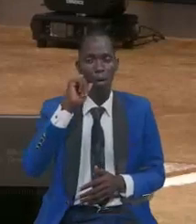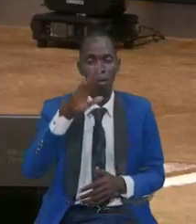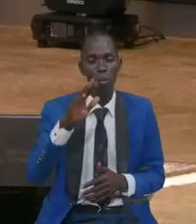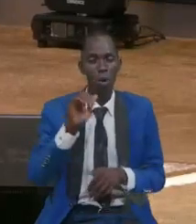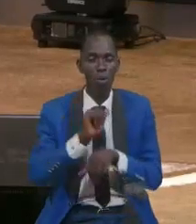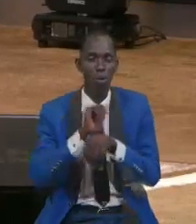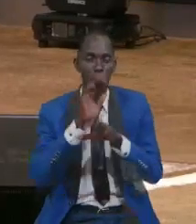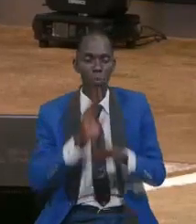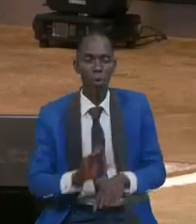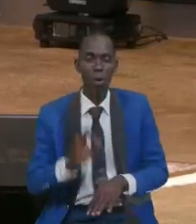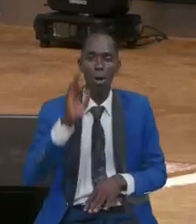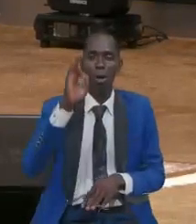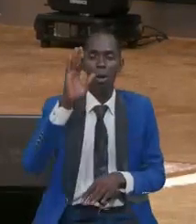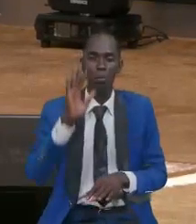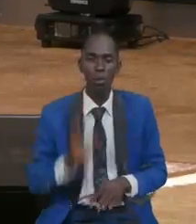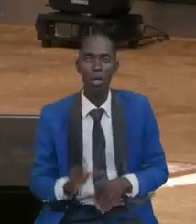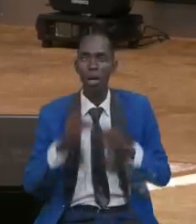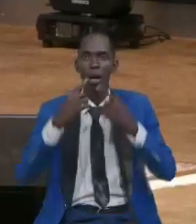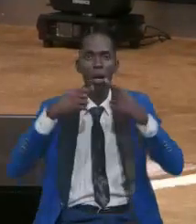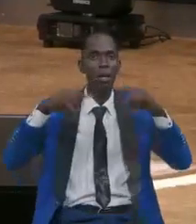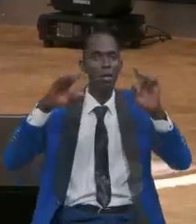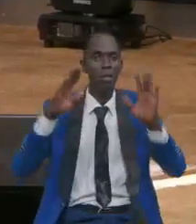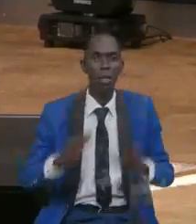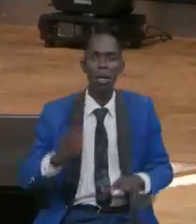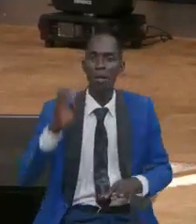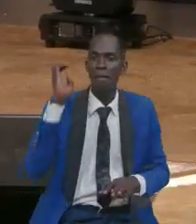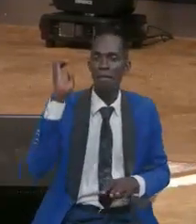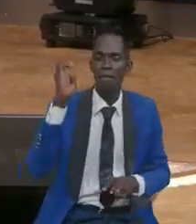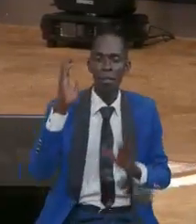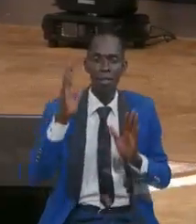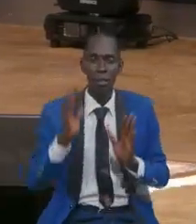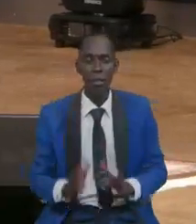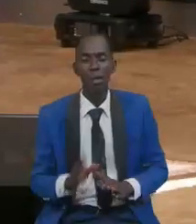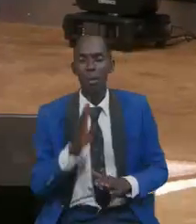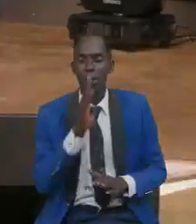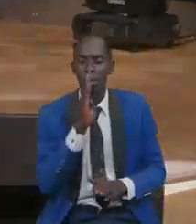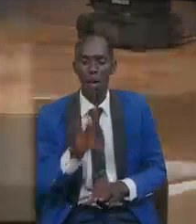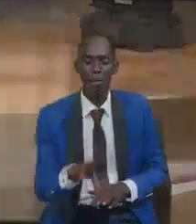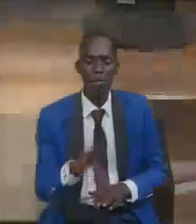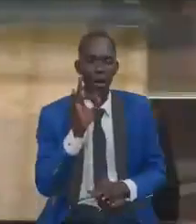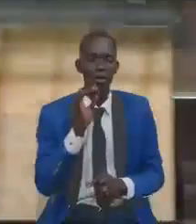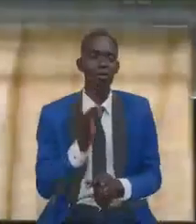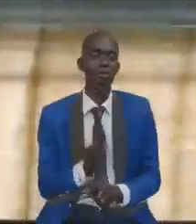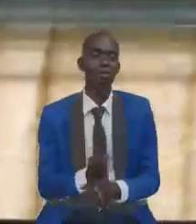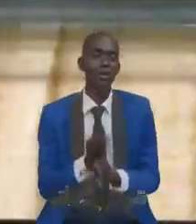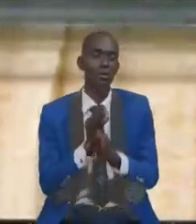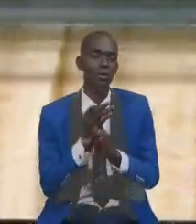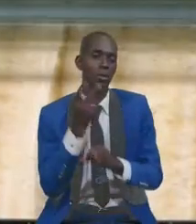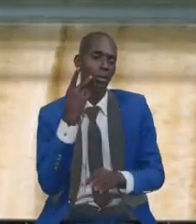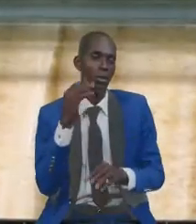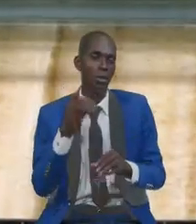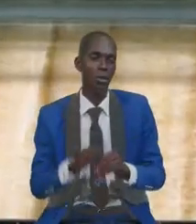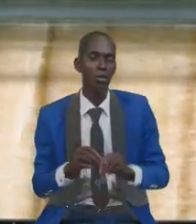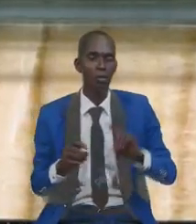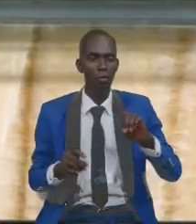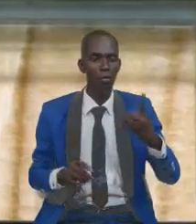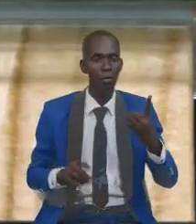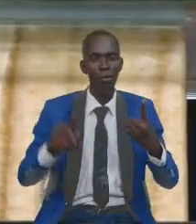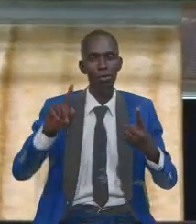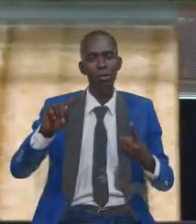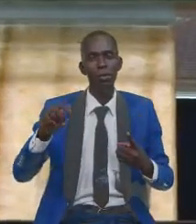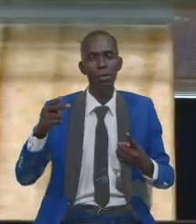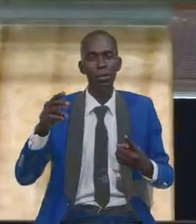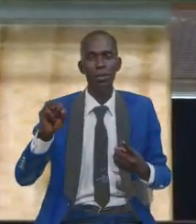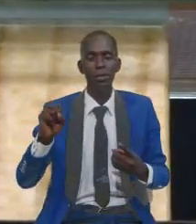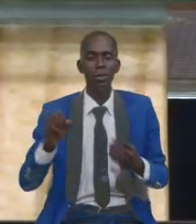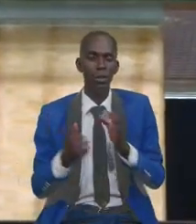preacher, a proclaimer, an evangelist be found faithful. It tells us in 1 Thessalonians, reading